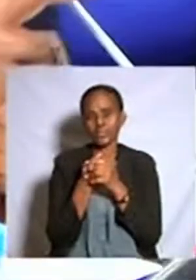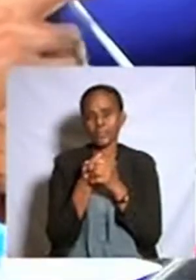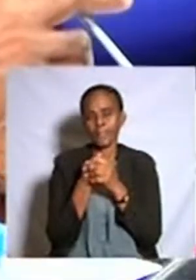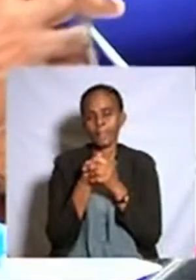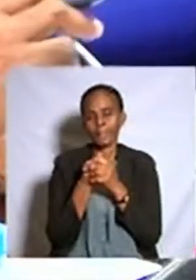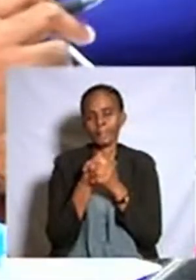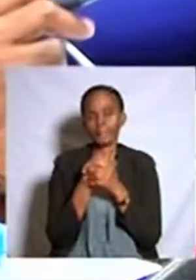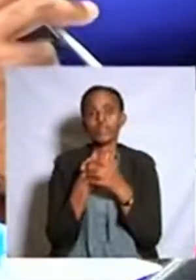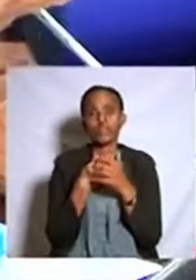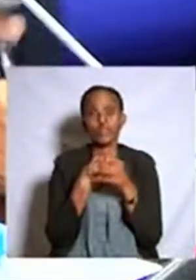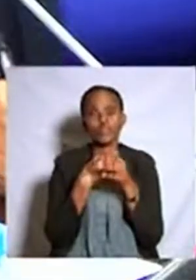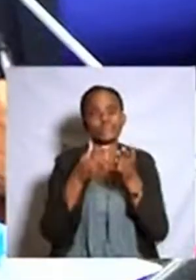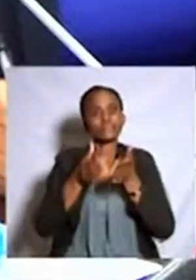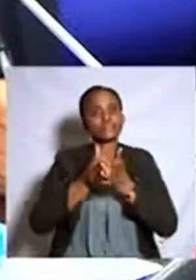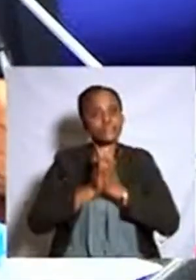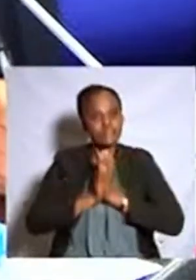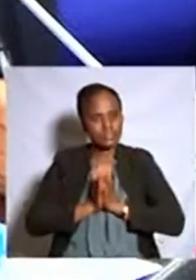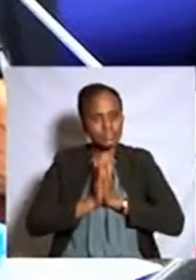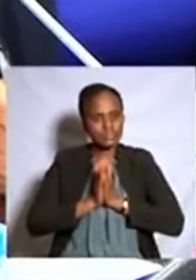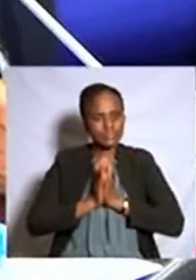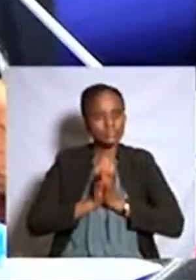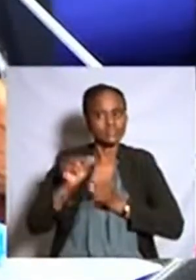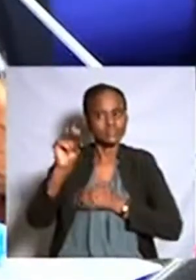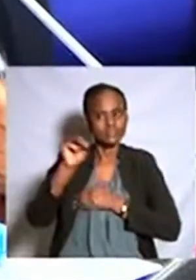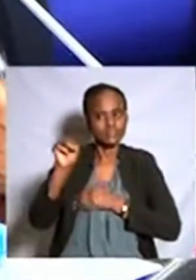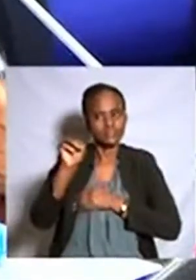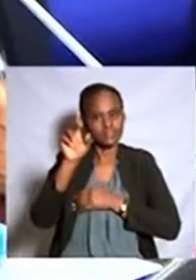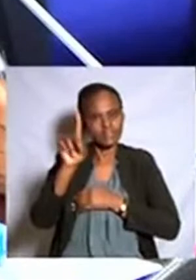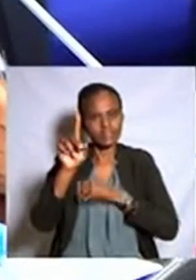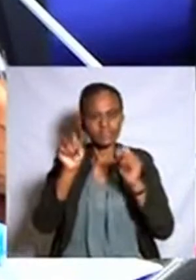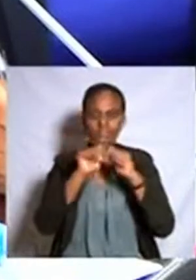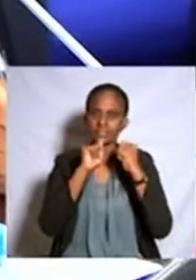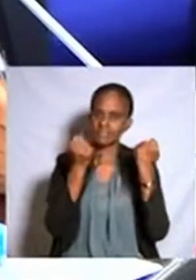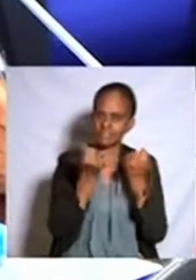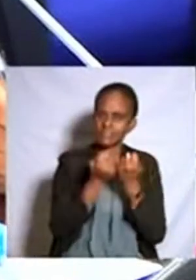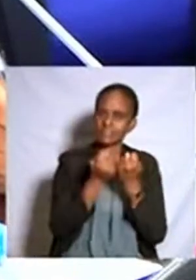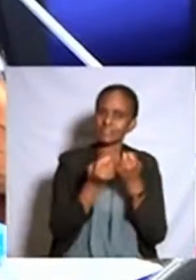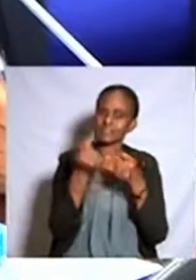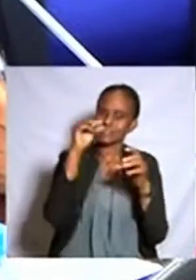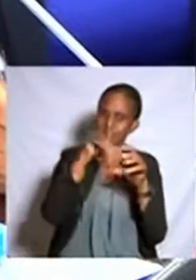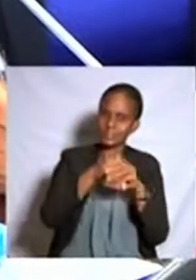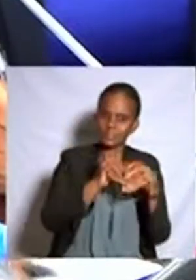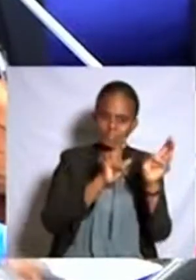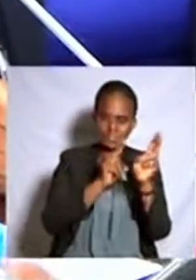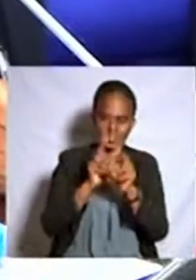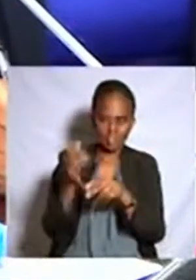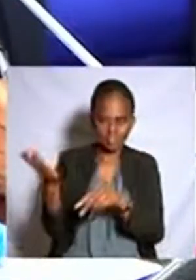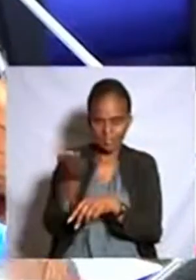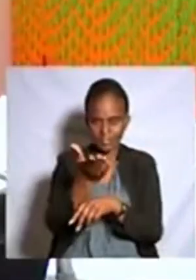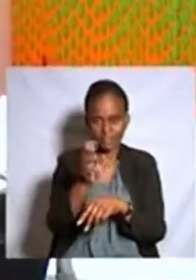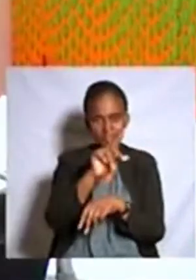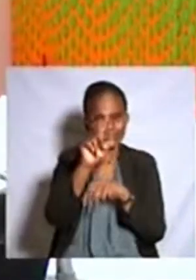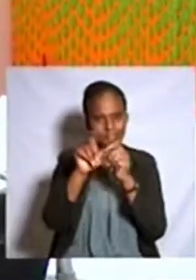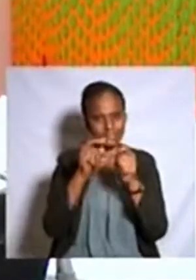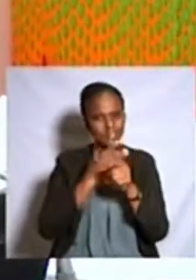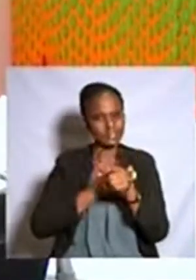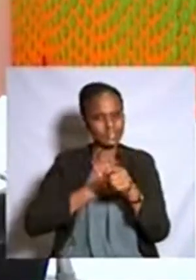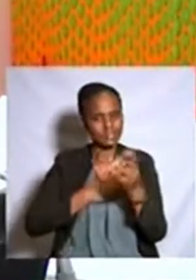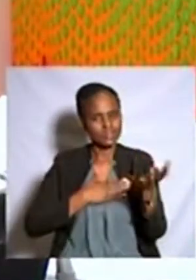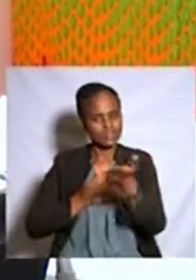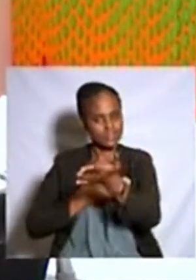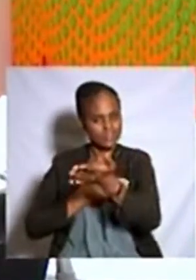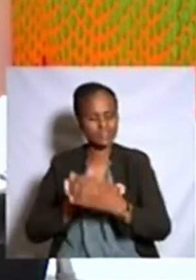Yeah, let me ask the MD and team to come in and respond to that query. Please.